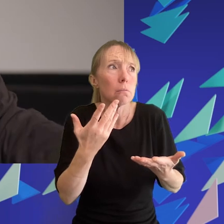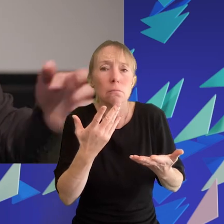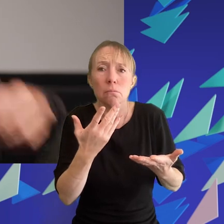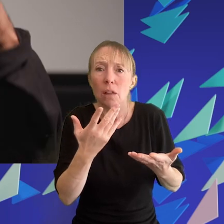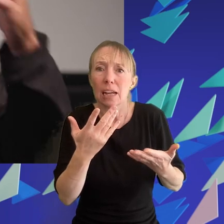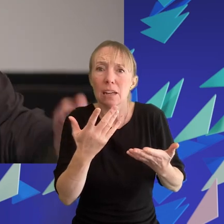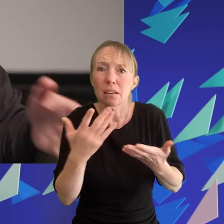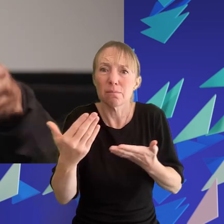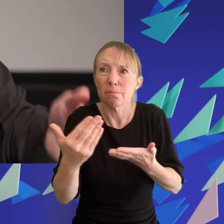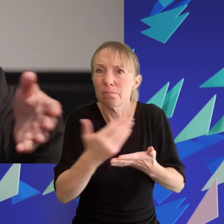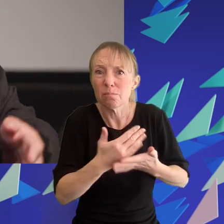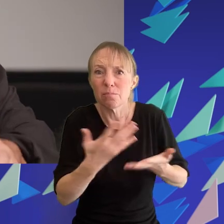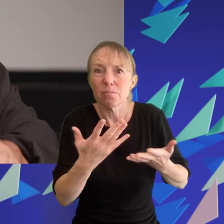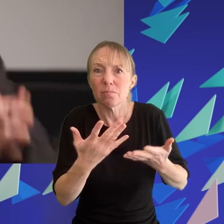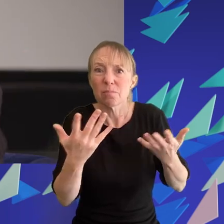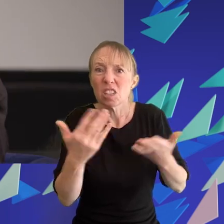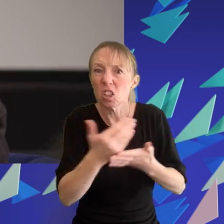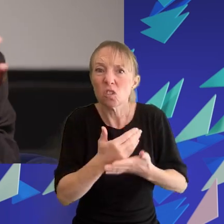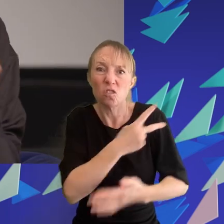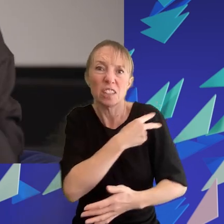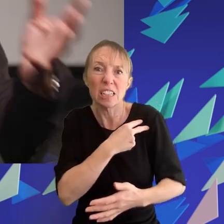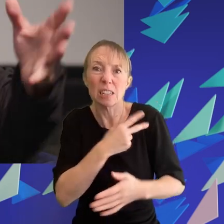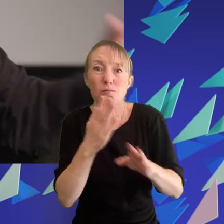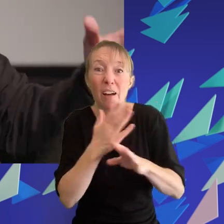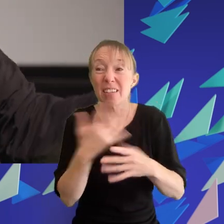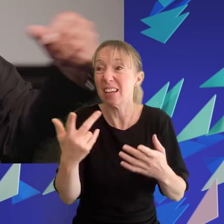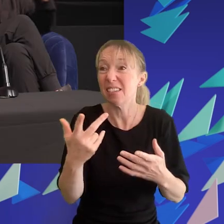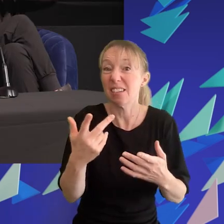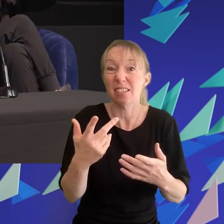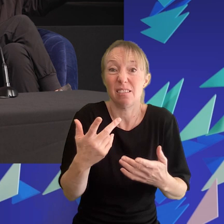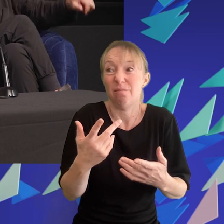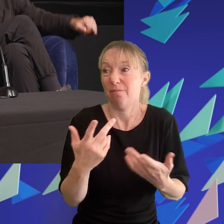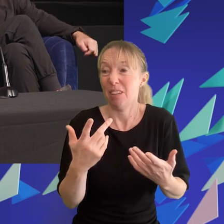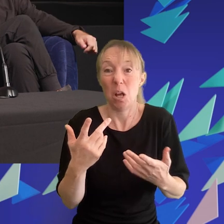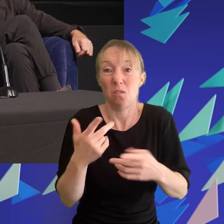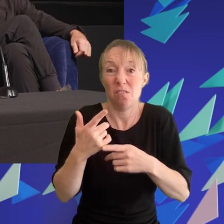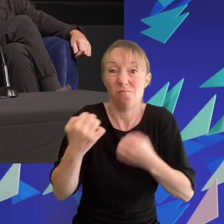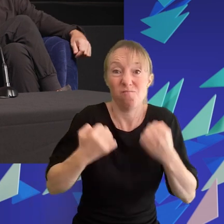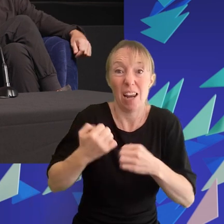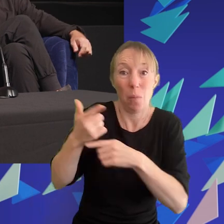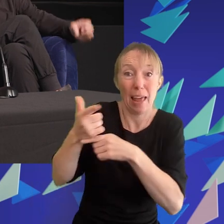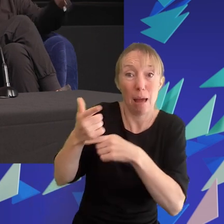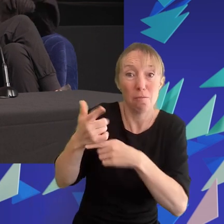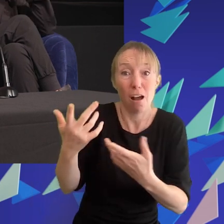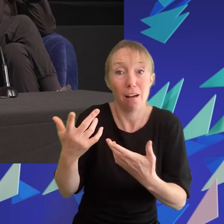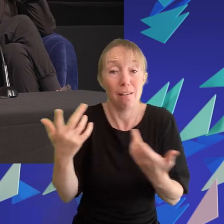at 8 o'clock with this guy running and Chivo with the camera, and, you know.